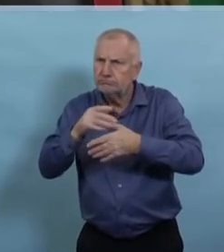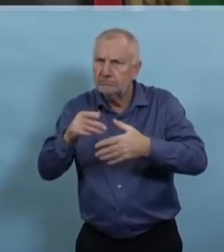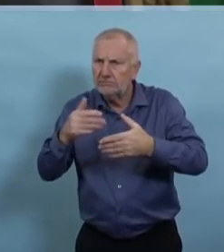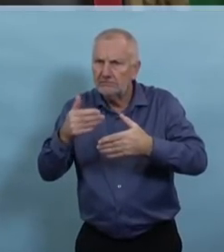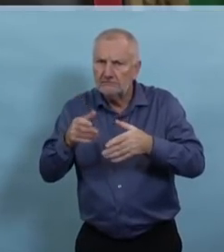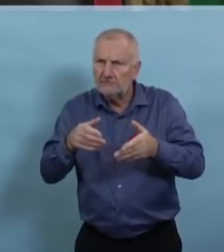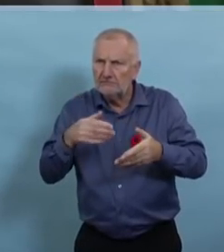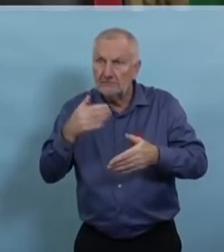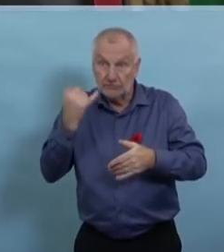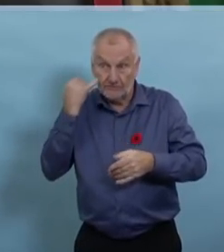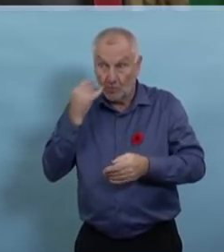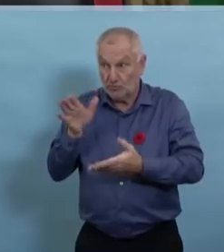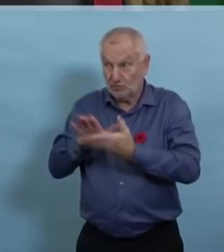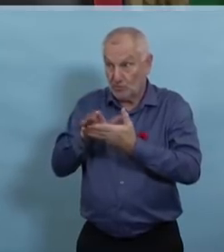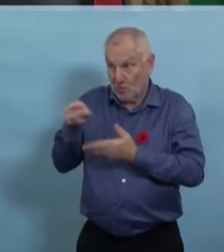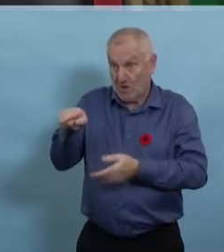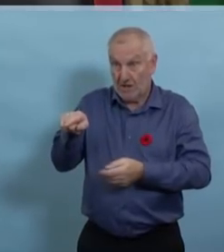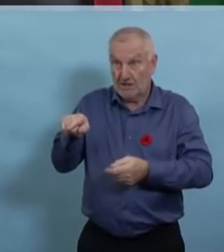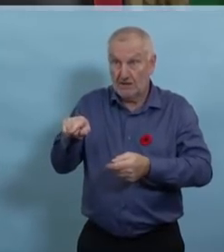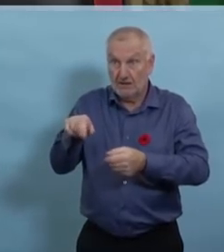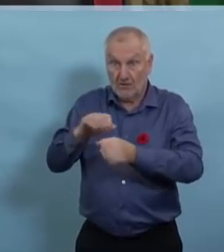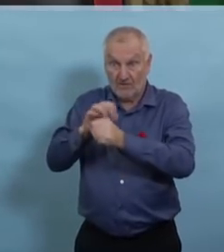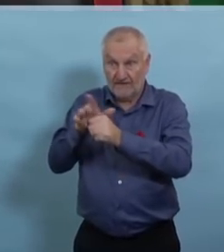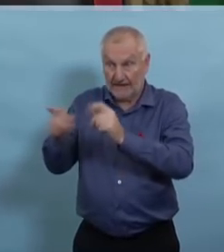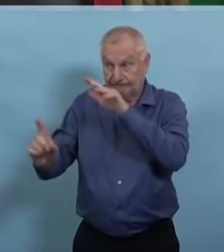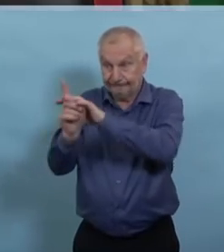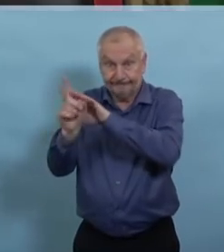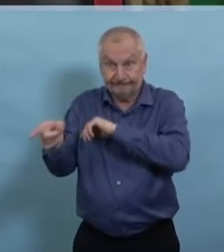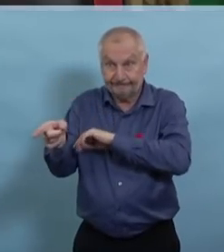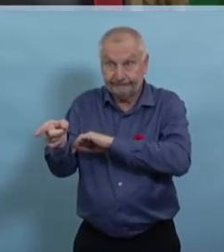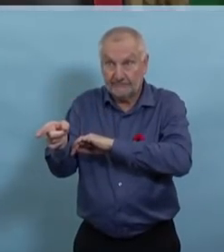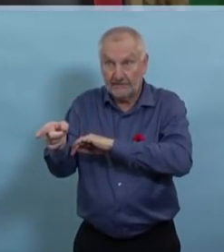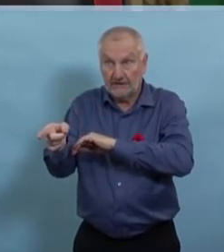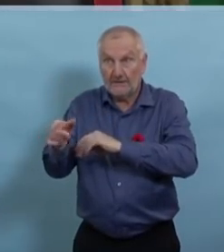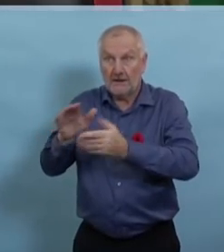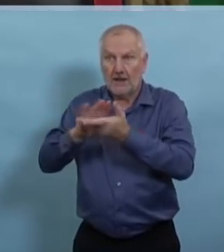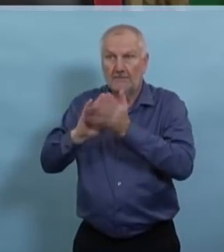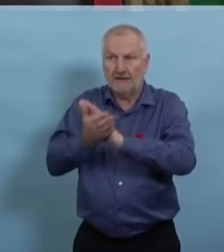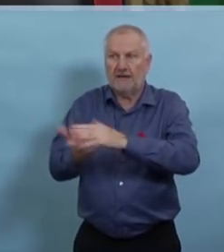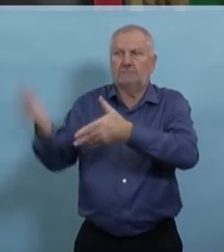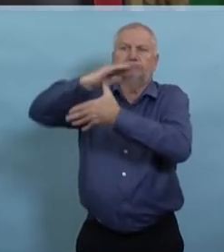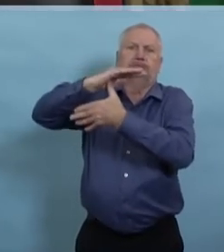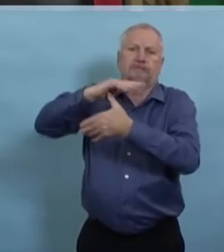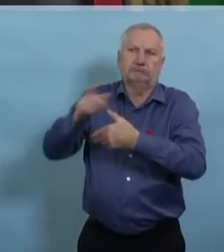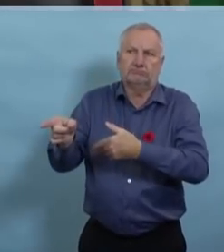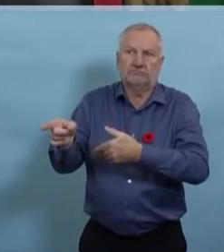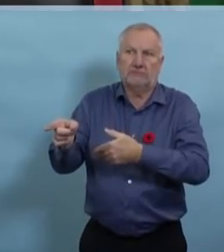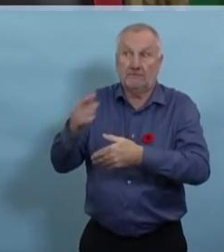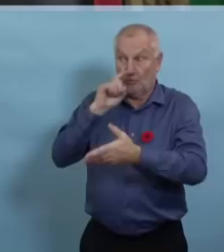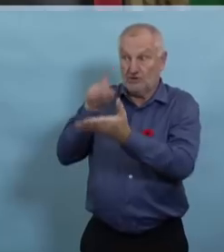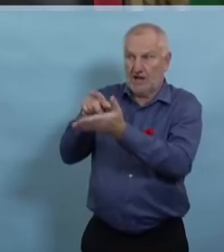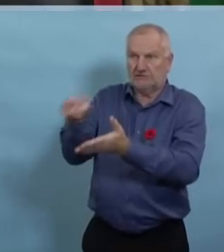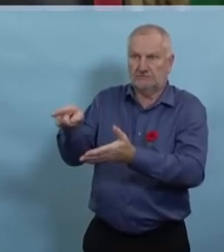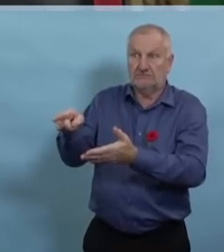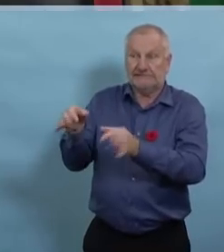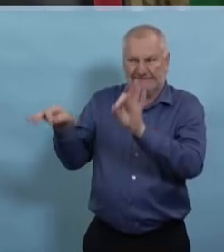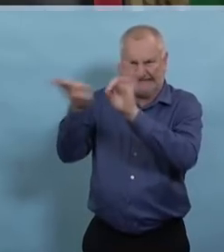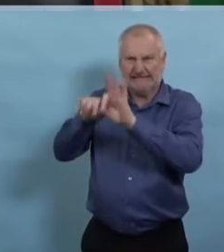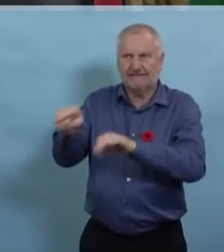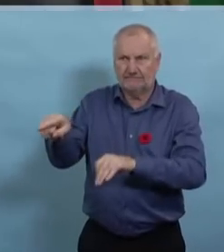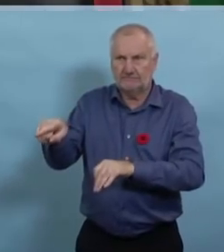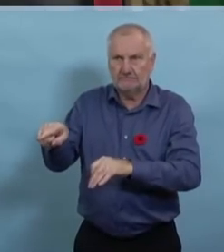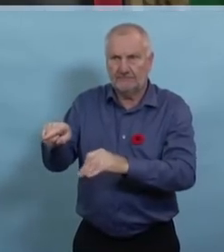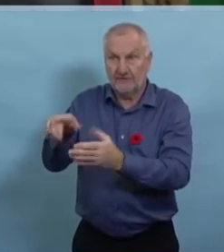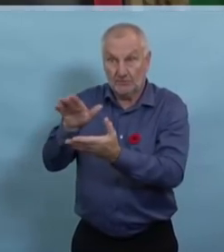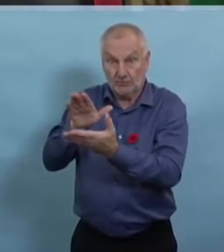in schools because they recognize the importance of those conversations. So once a school is identified as part of the contact